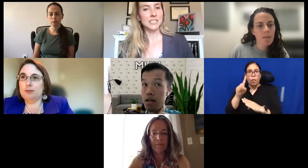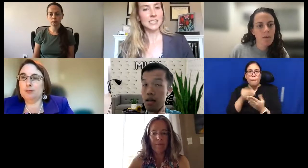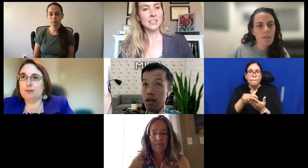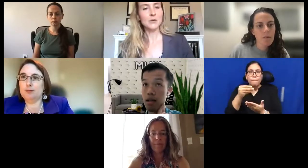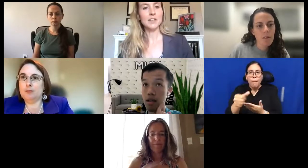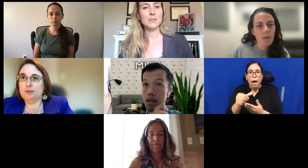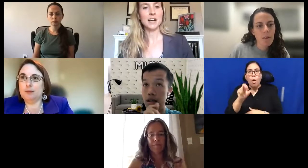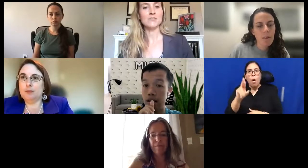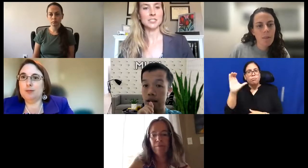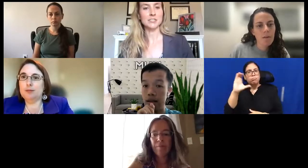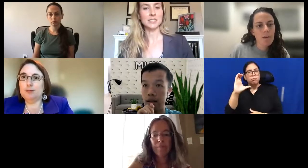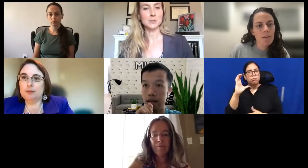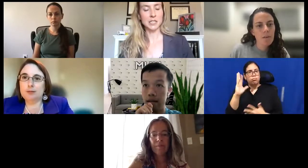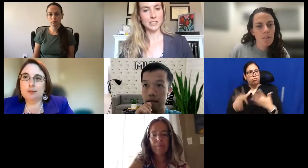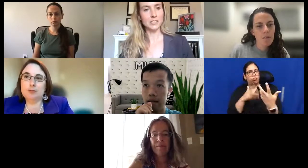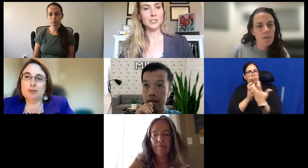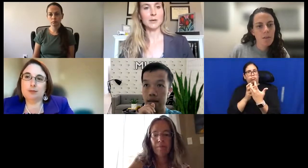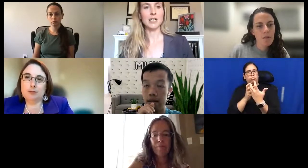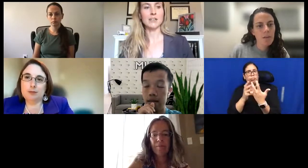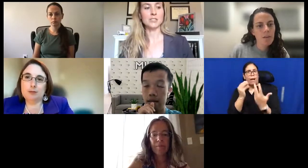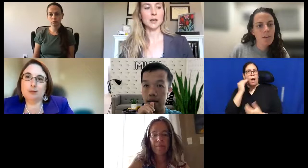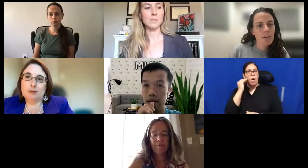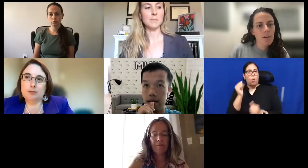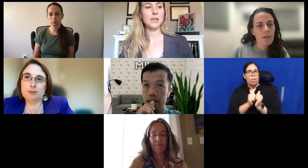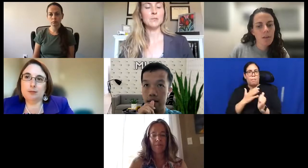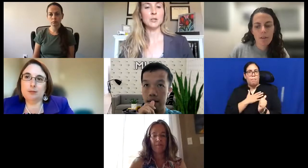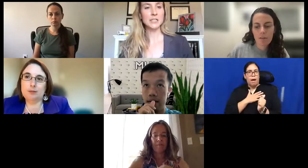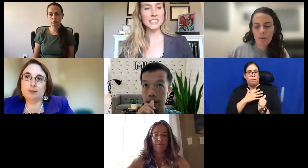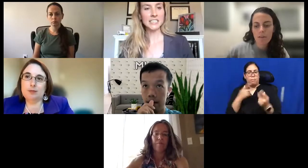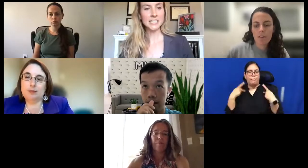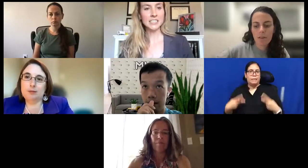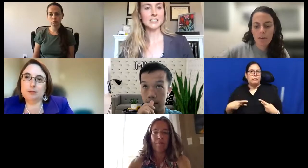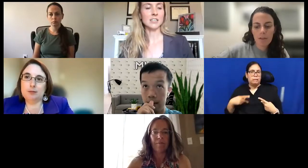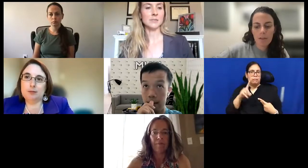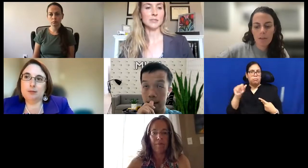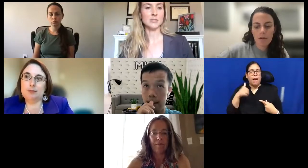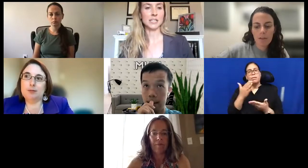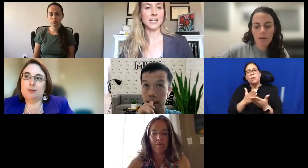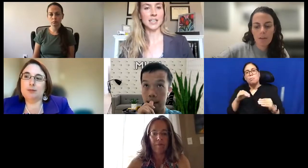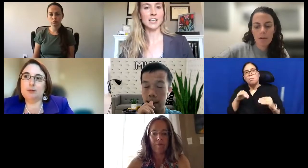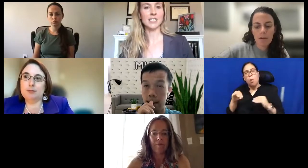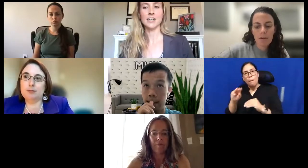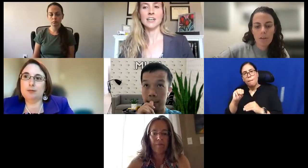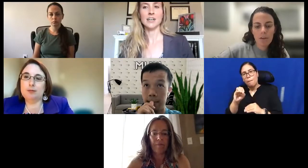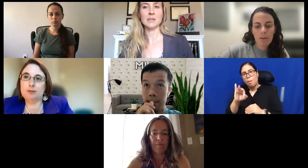viable housing with my physical disabilities. So I have some mobility needs. I sometimes use a cane